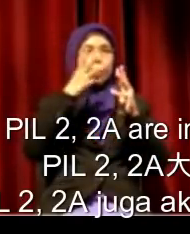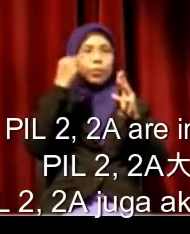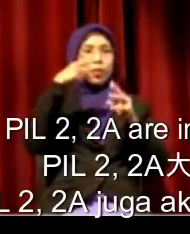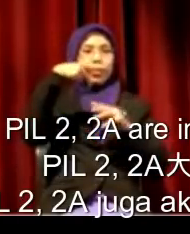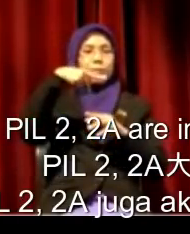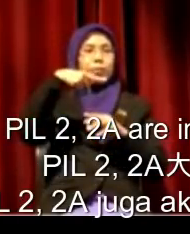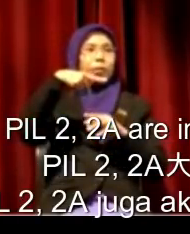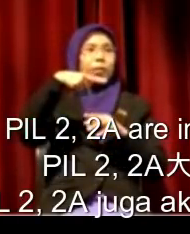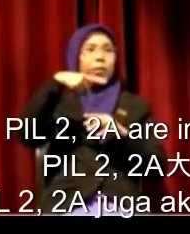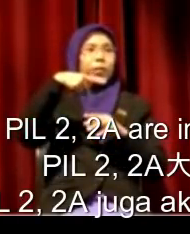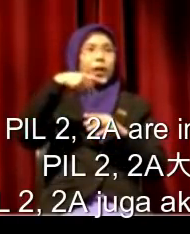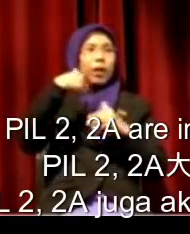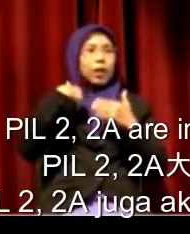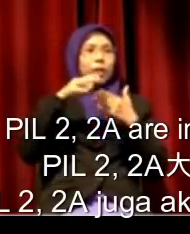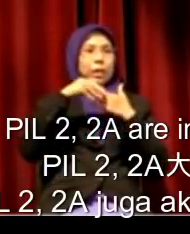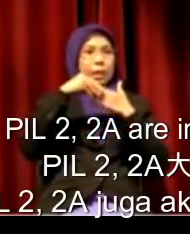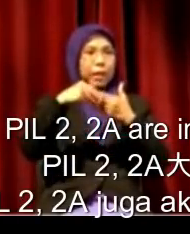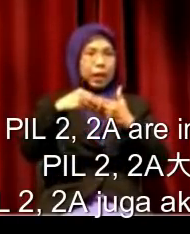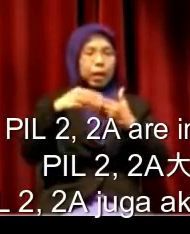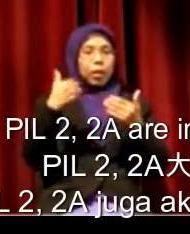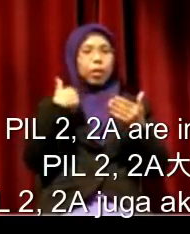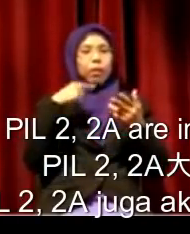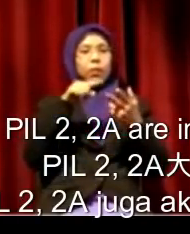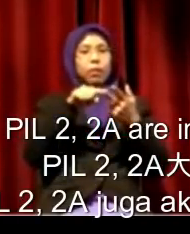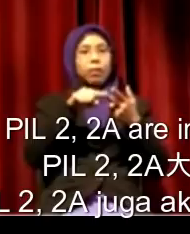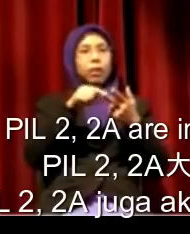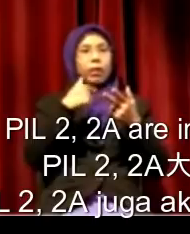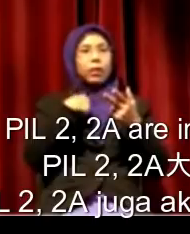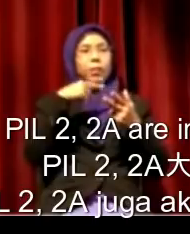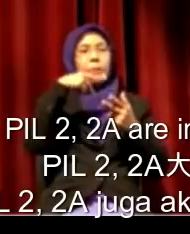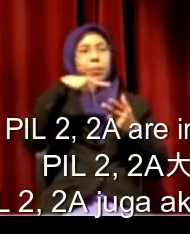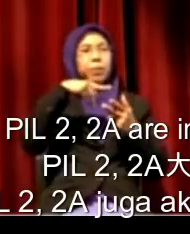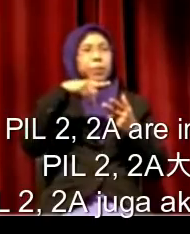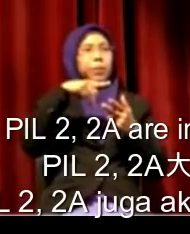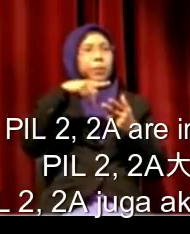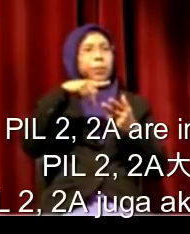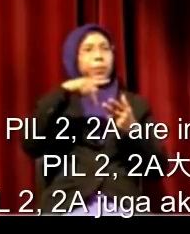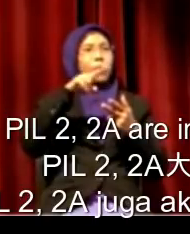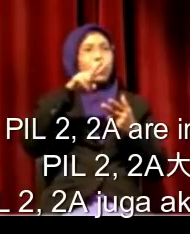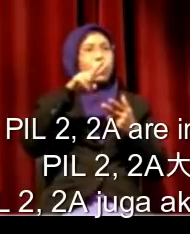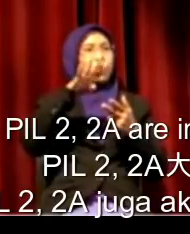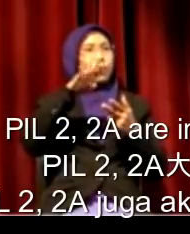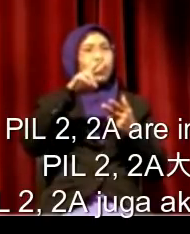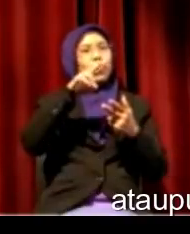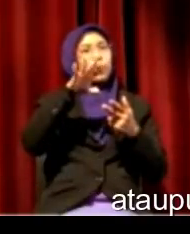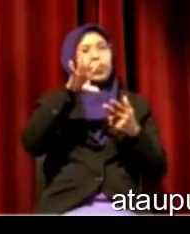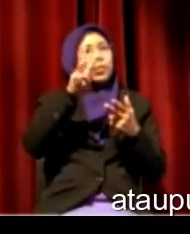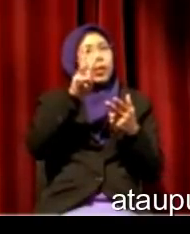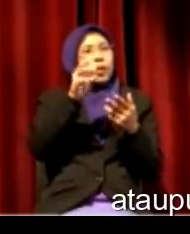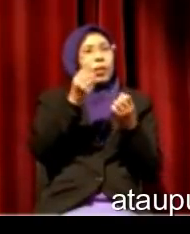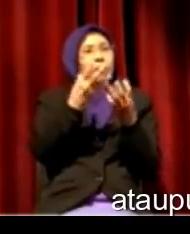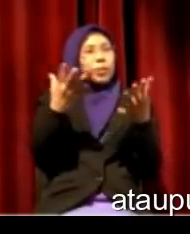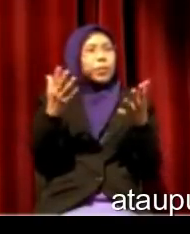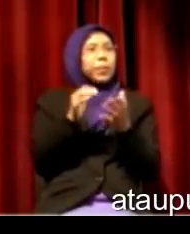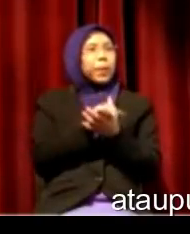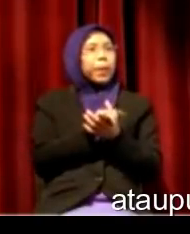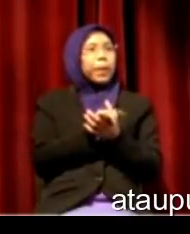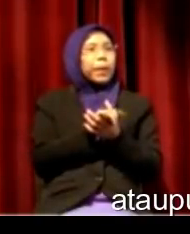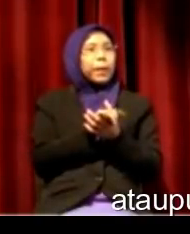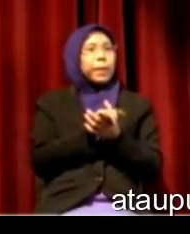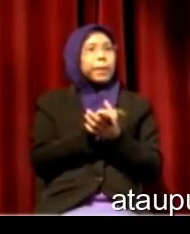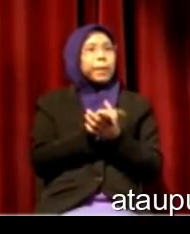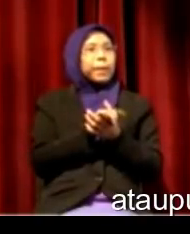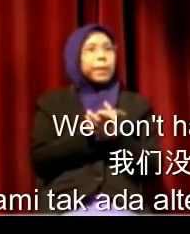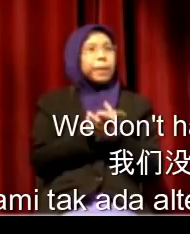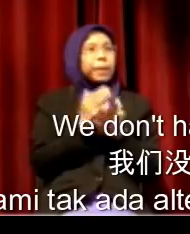I mean 2 is in the pipeline, 2A is in the pipeline. Are we going to build PL 3, 4, 5, 6 like in Beijing, or do we have a better